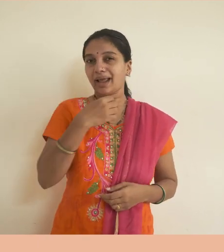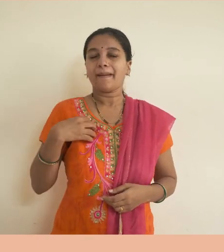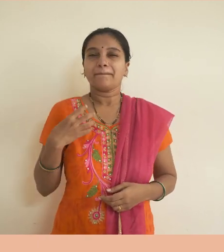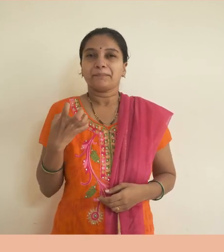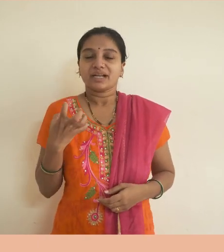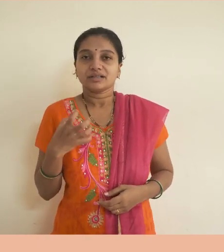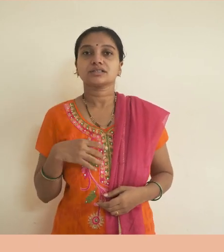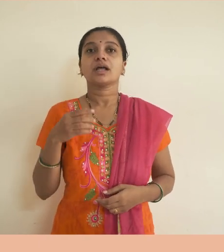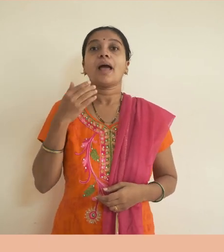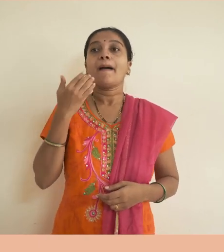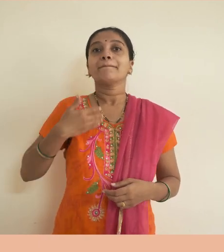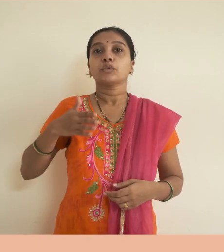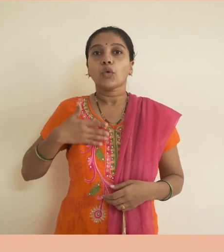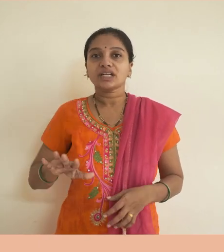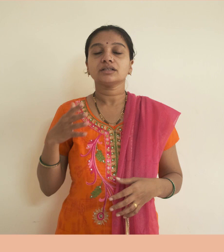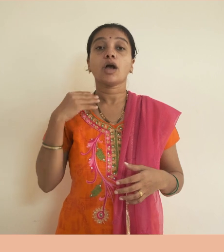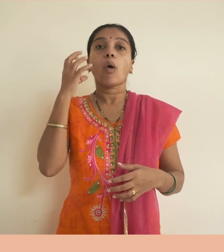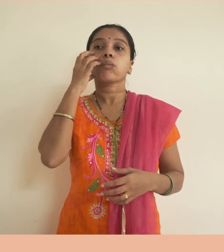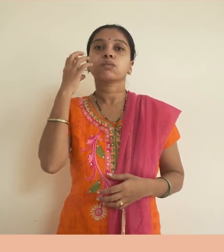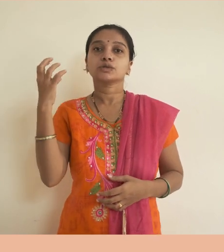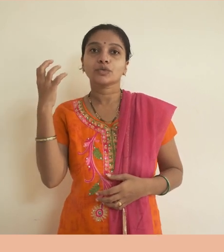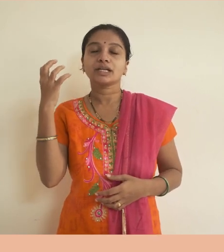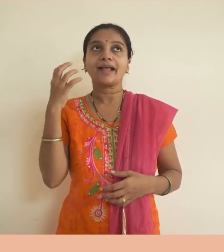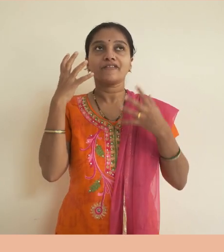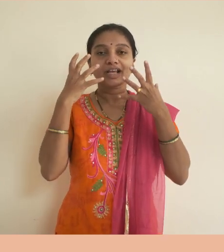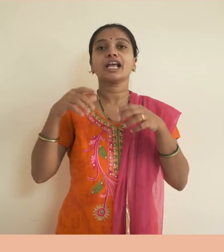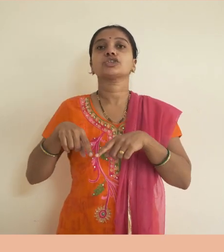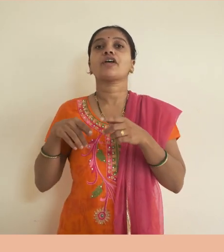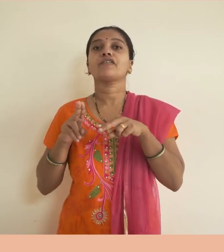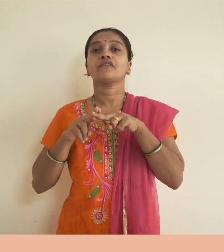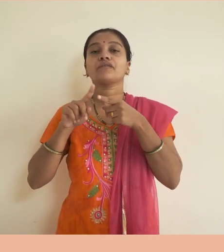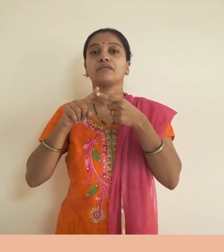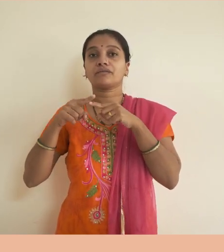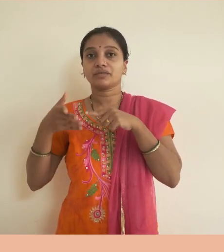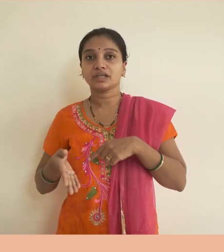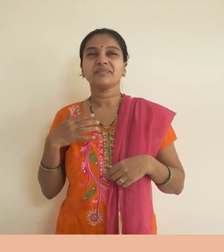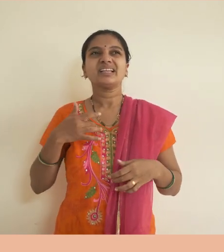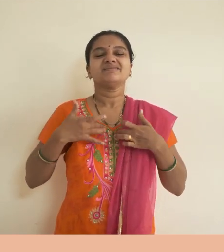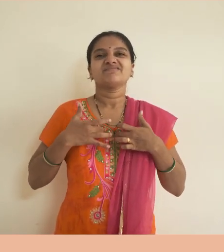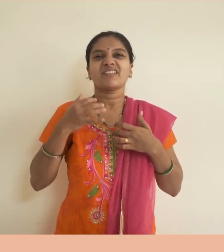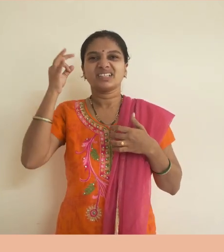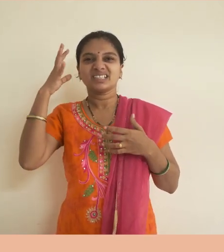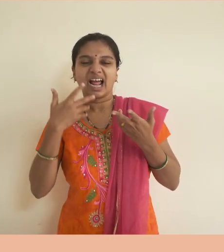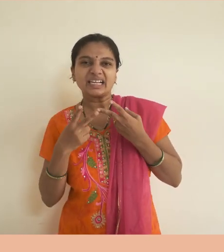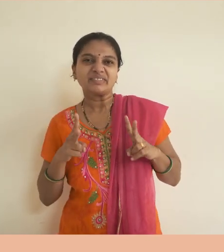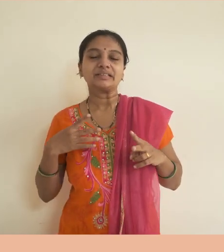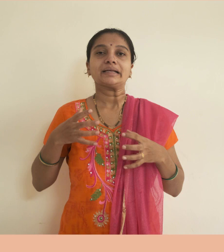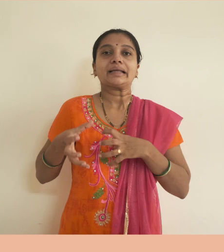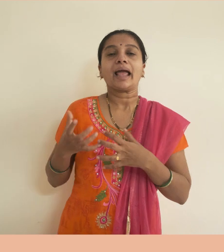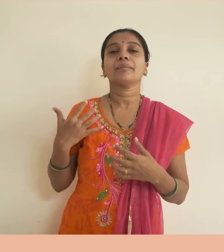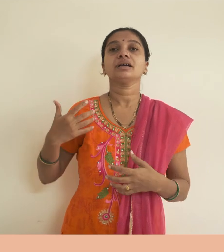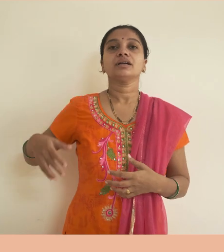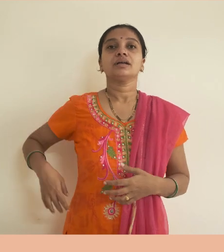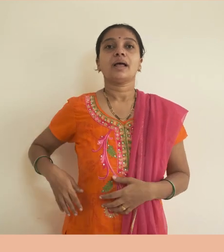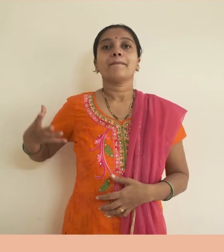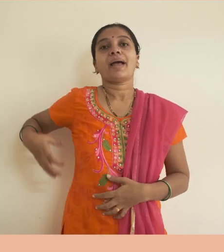acne, breast tenderness, bloating, swelling in limbs, face or feet, mood swings,